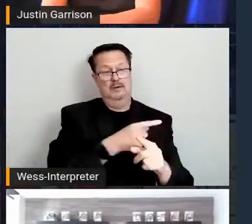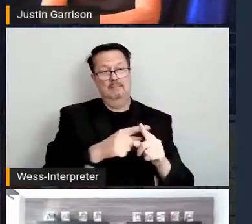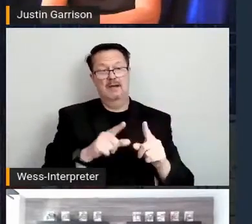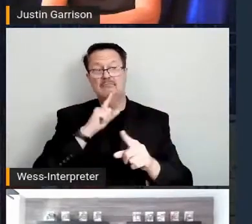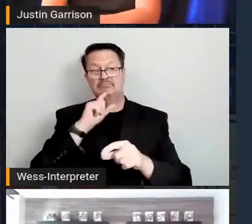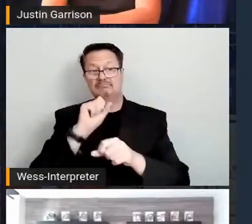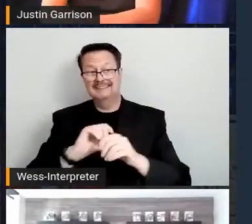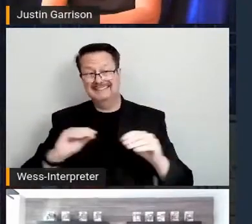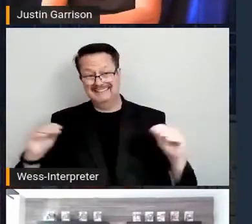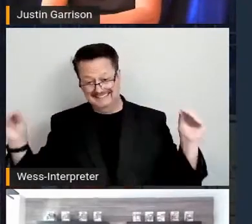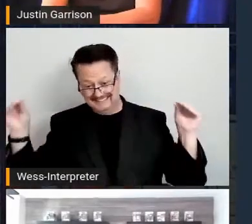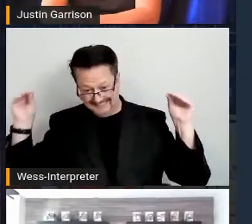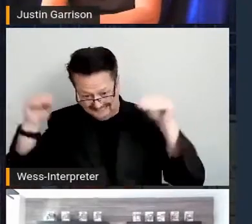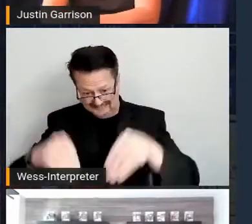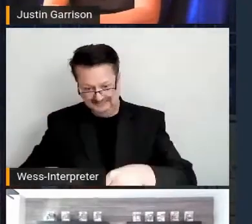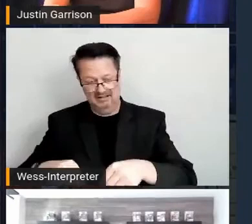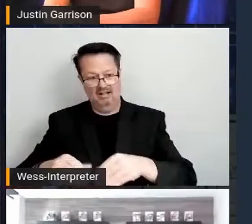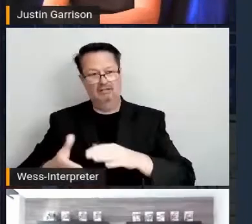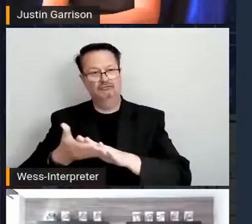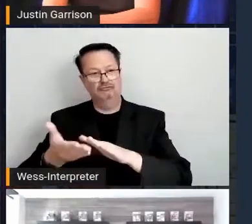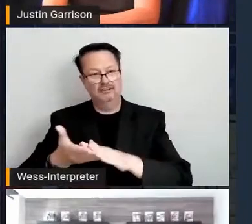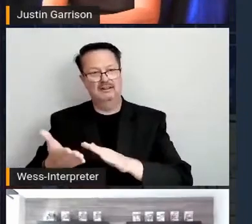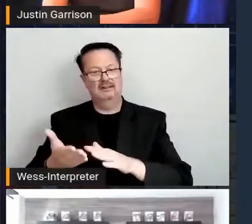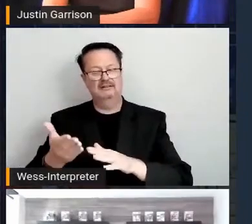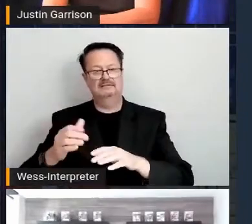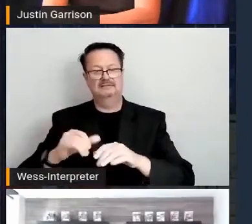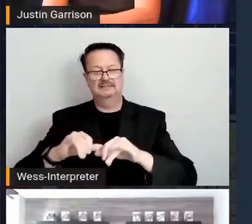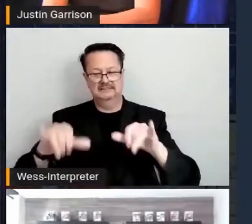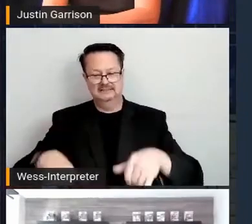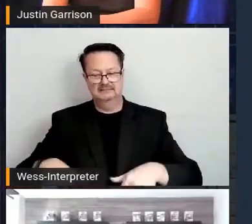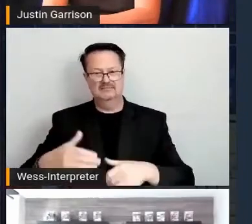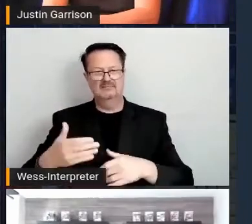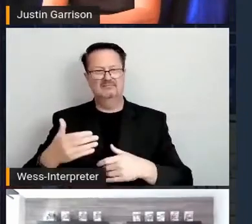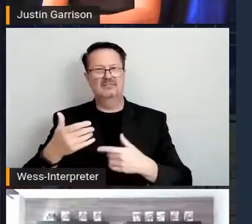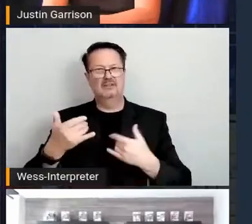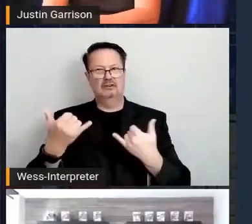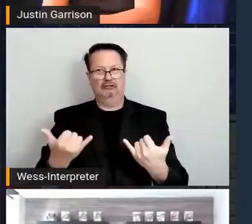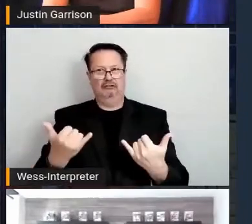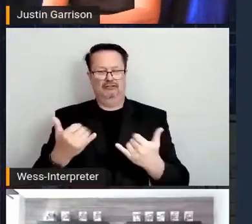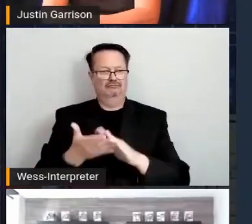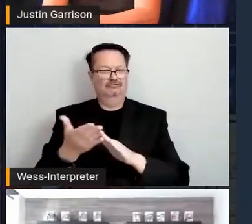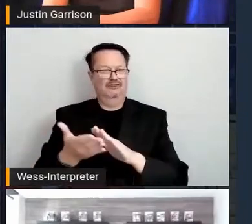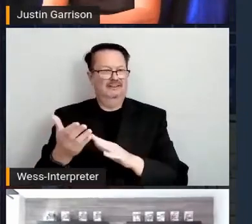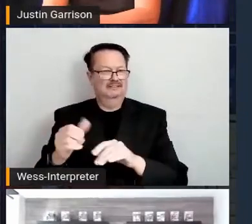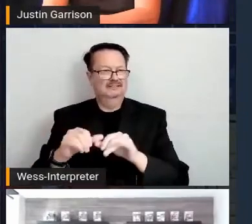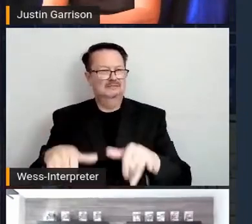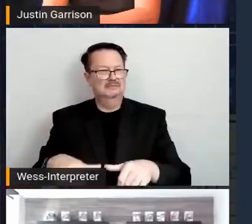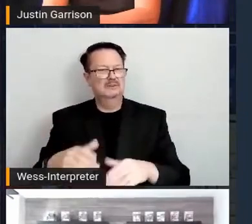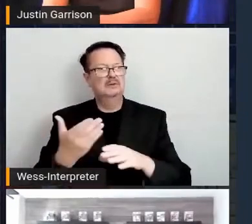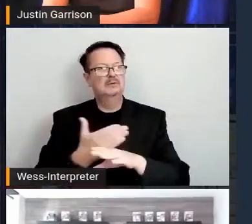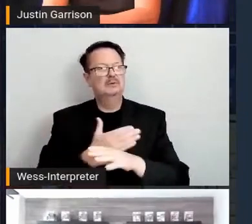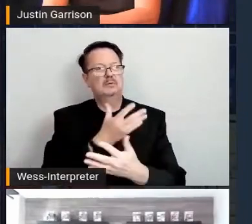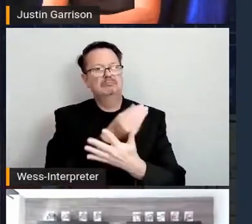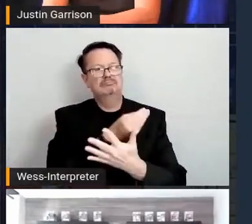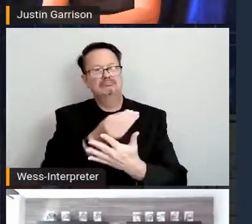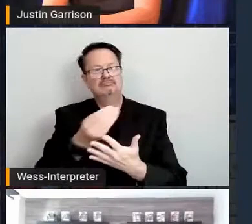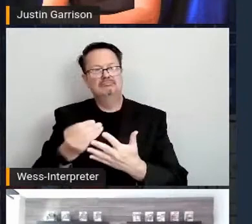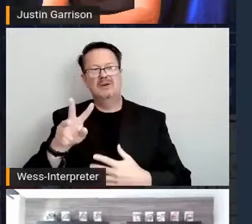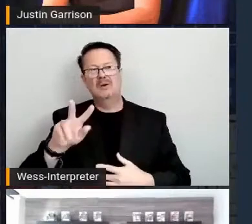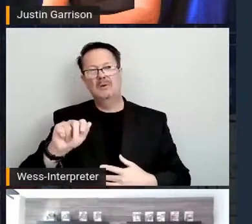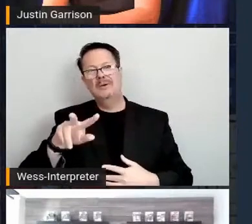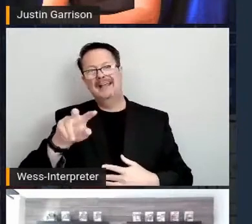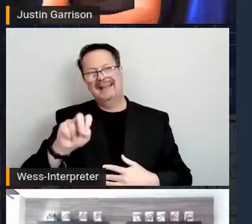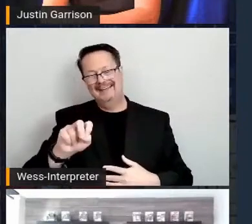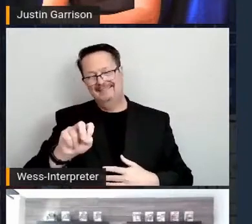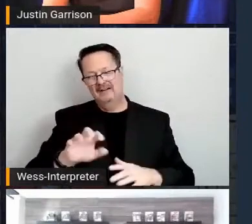installed running operating systems or running versions of it basically go in what we call a wave pattern, where we've